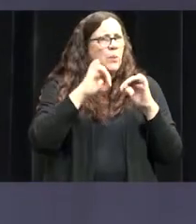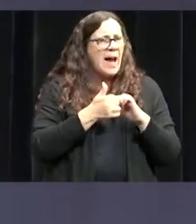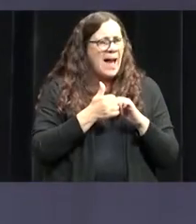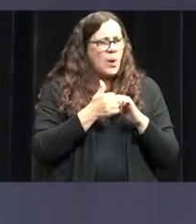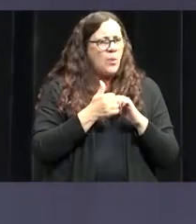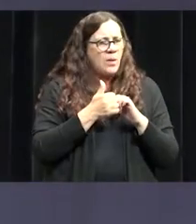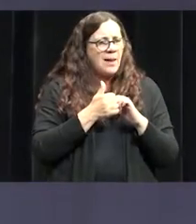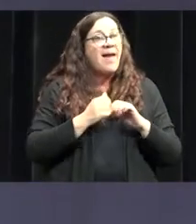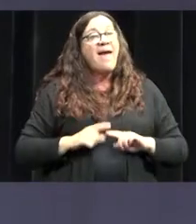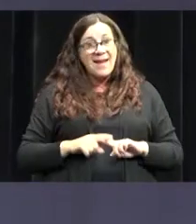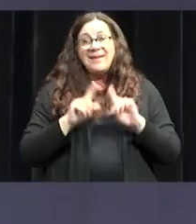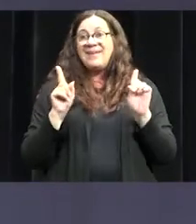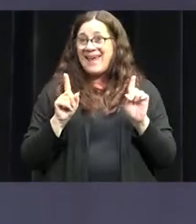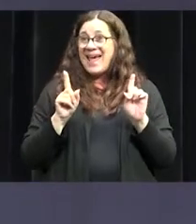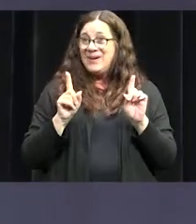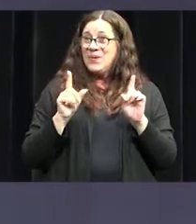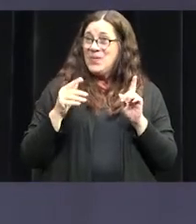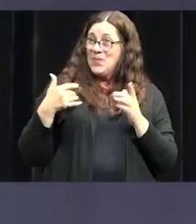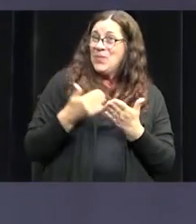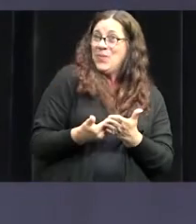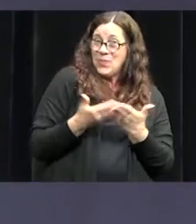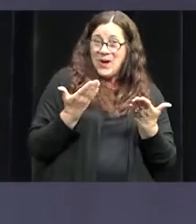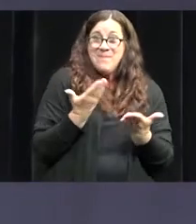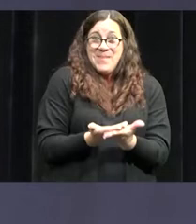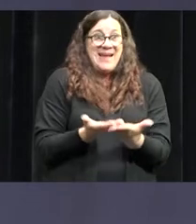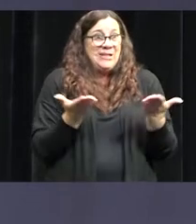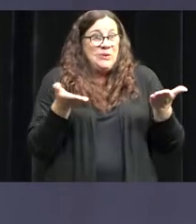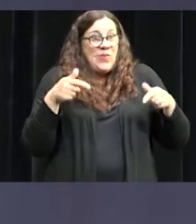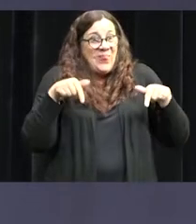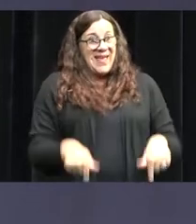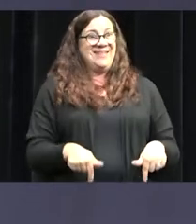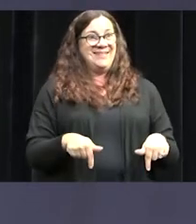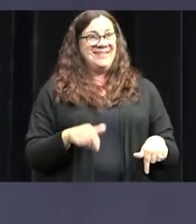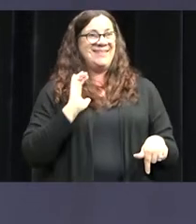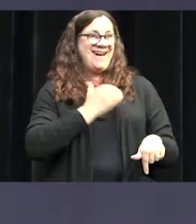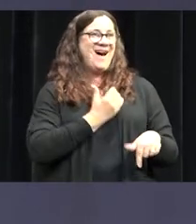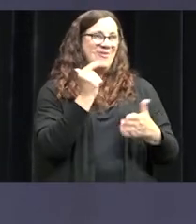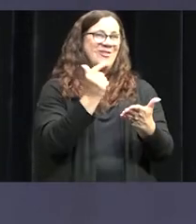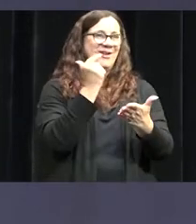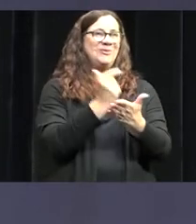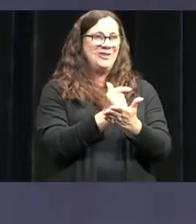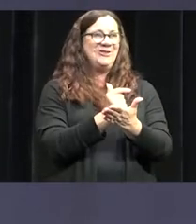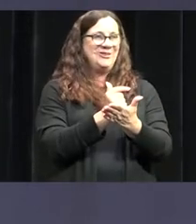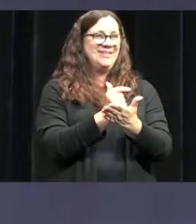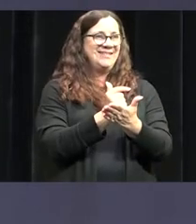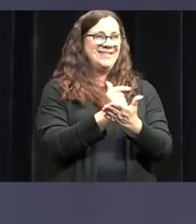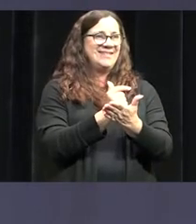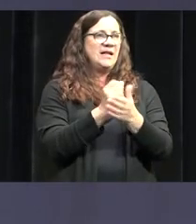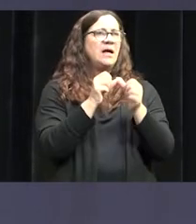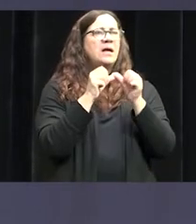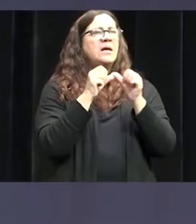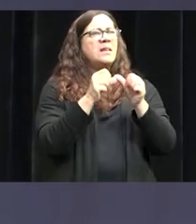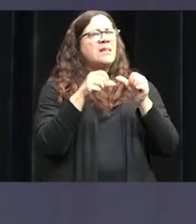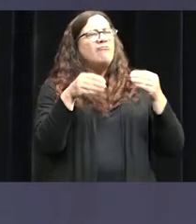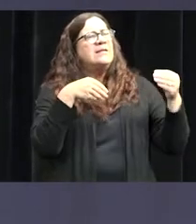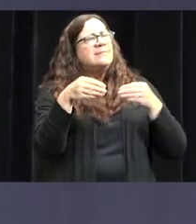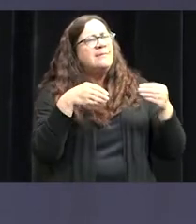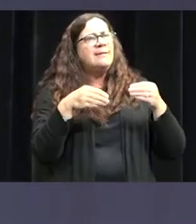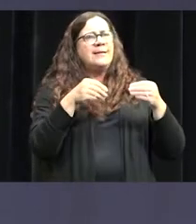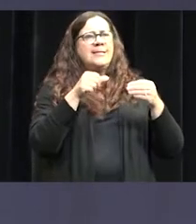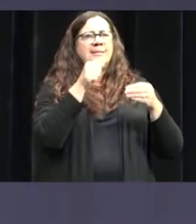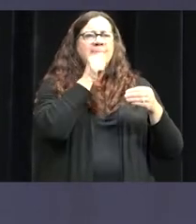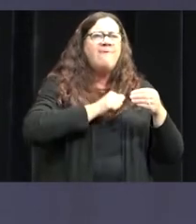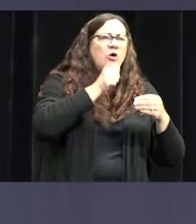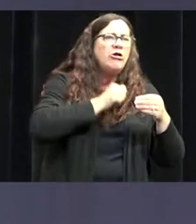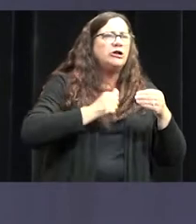this our graduation the resilience fortitude and strength each and every one of